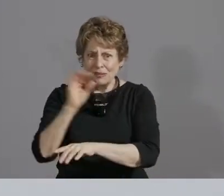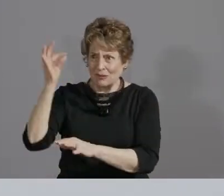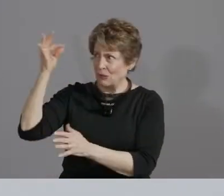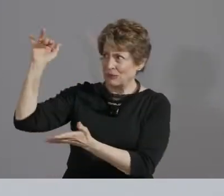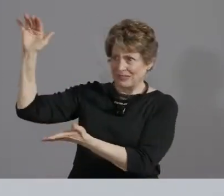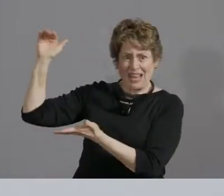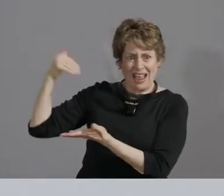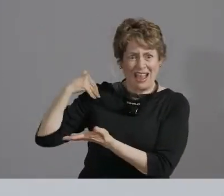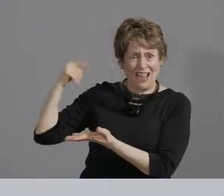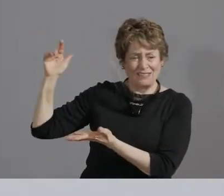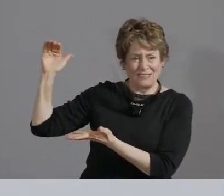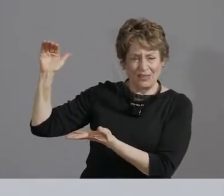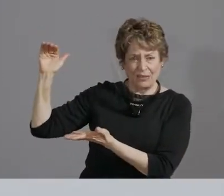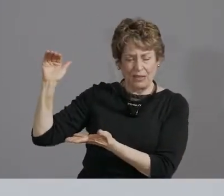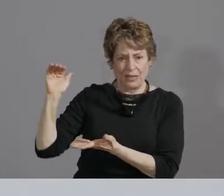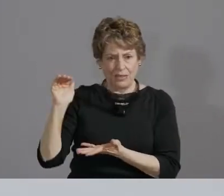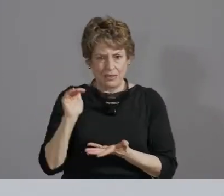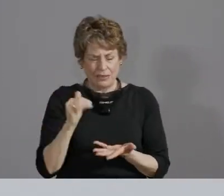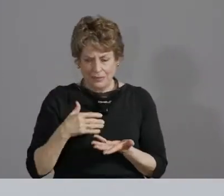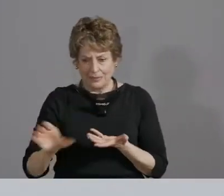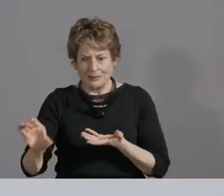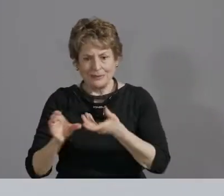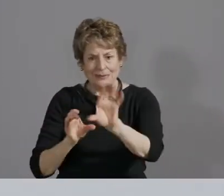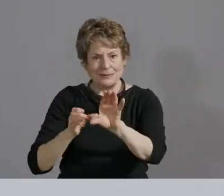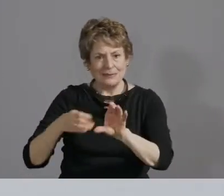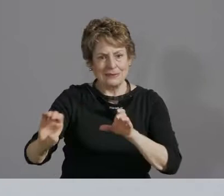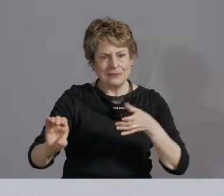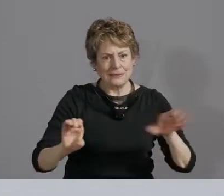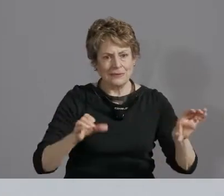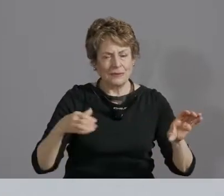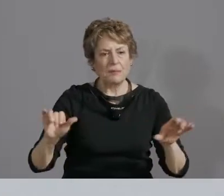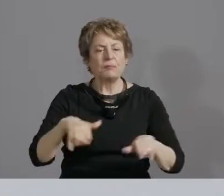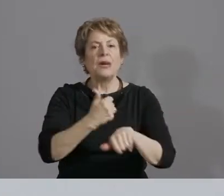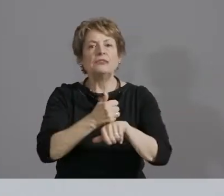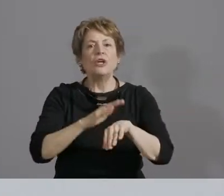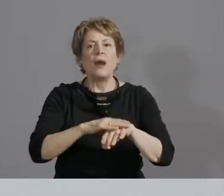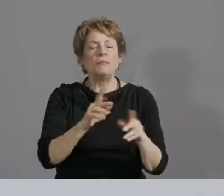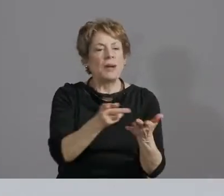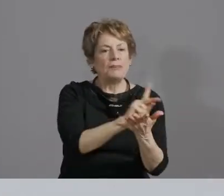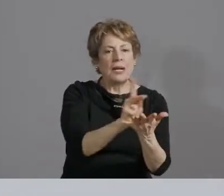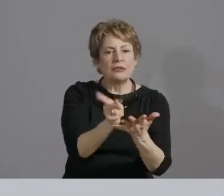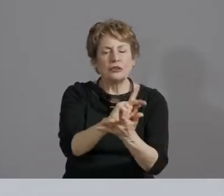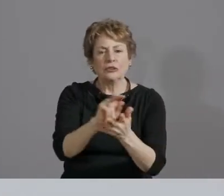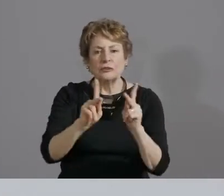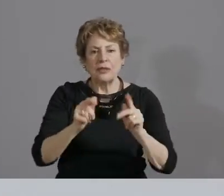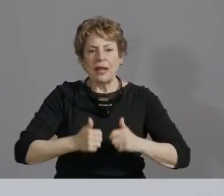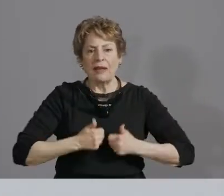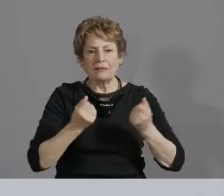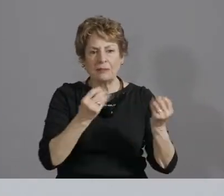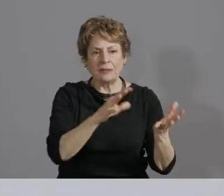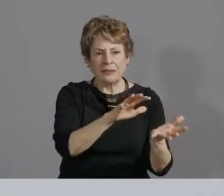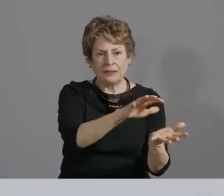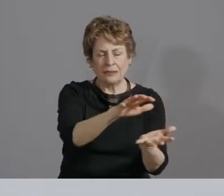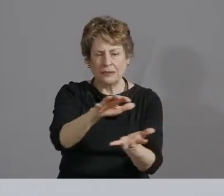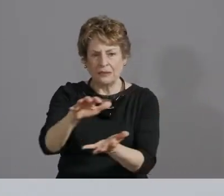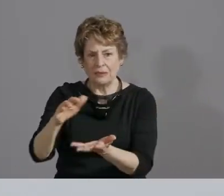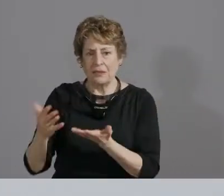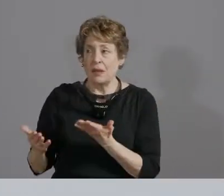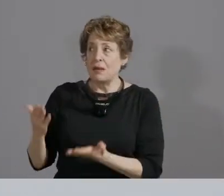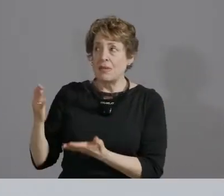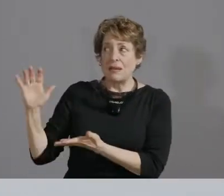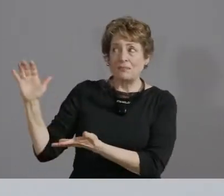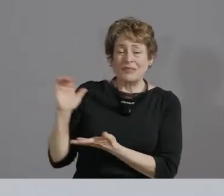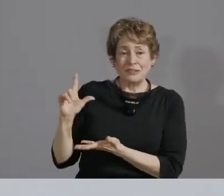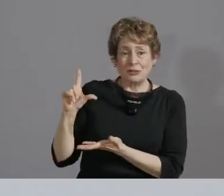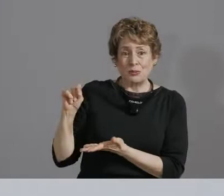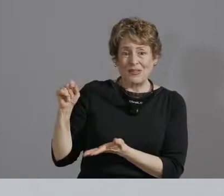rata basis on the population. And I believe we got about 20,000 doses statewide. So it sounds